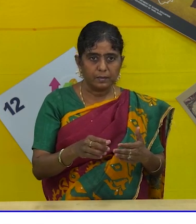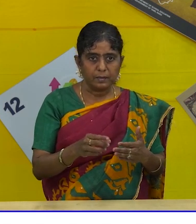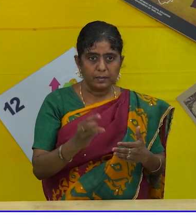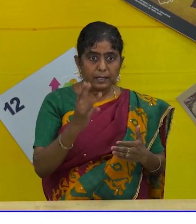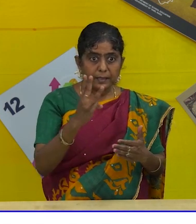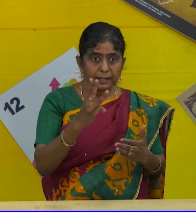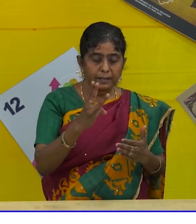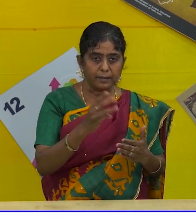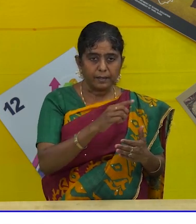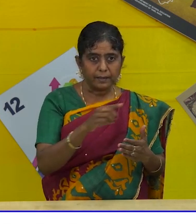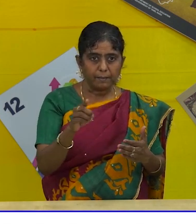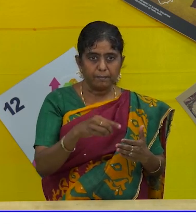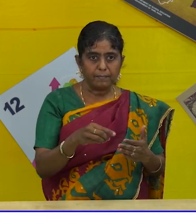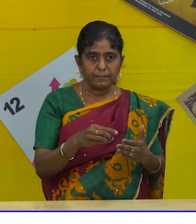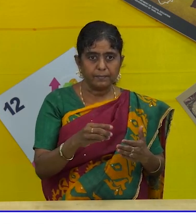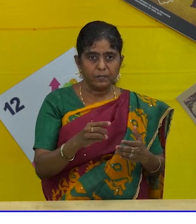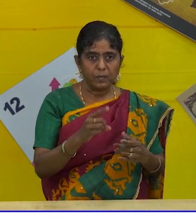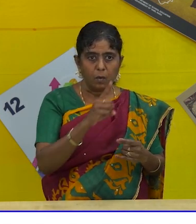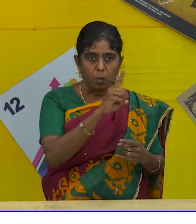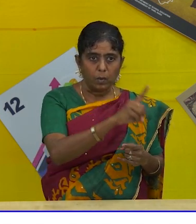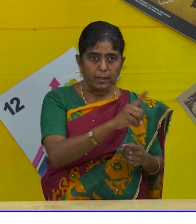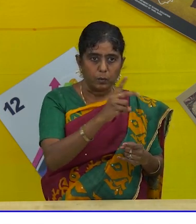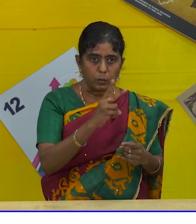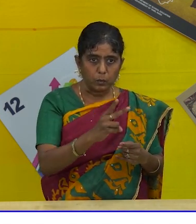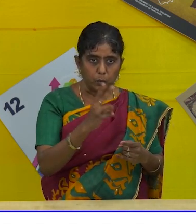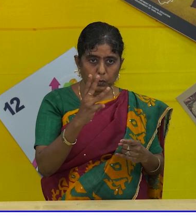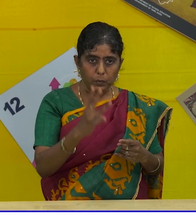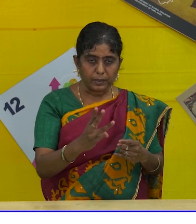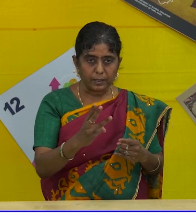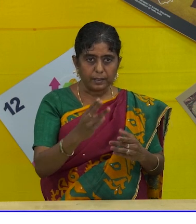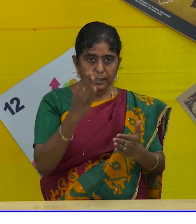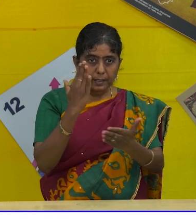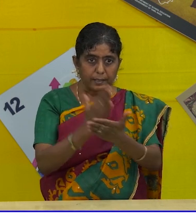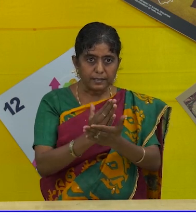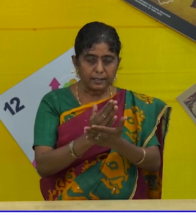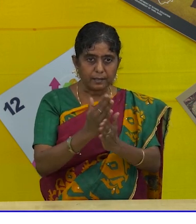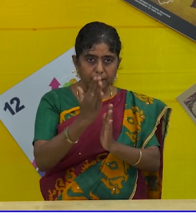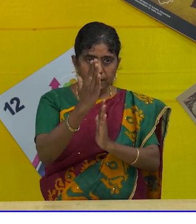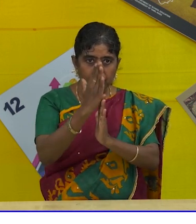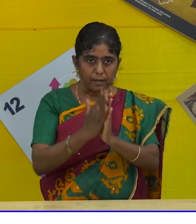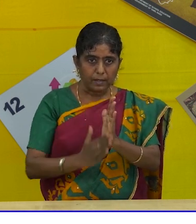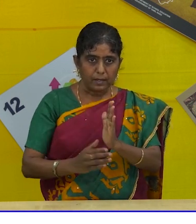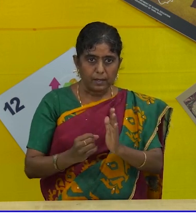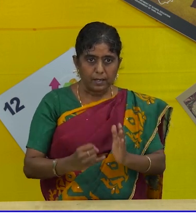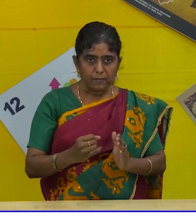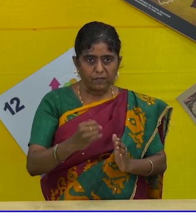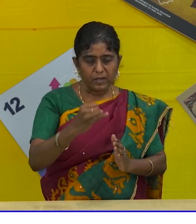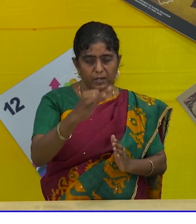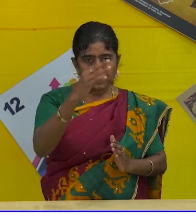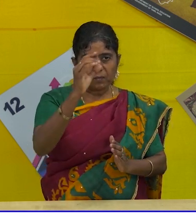also intersect, see the diagram, the plane 1, 2 and 3 intersect at infinite number